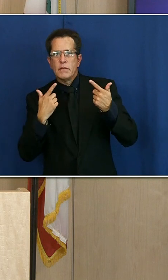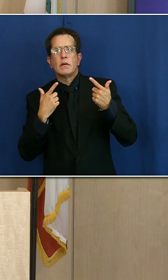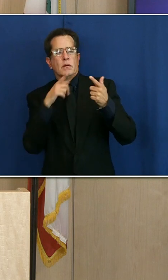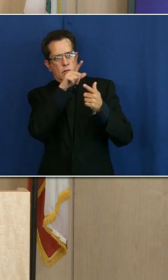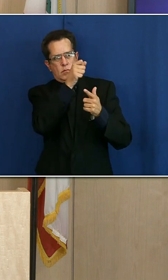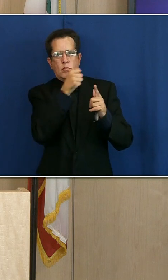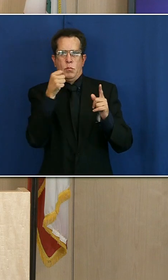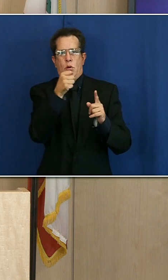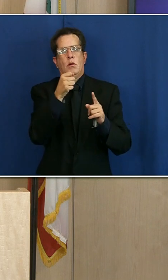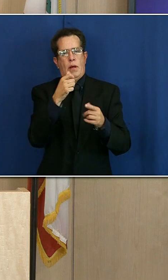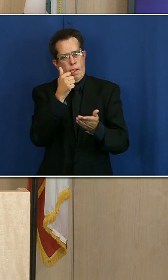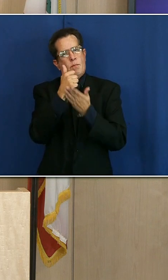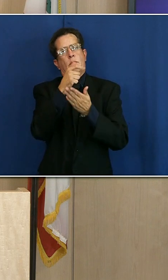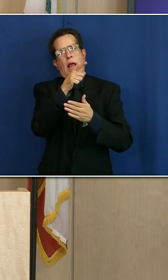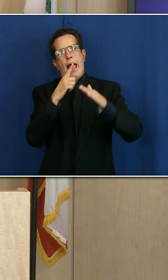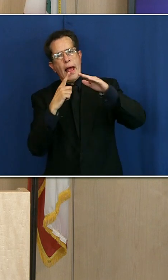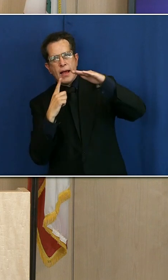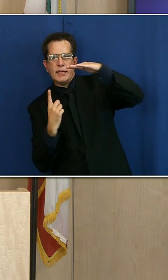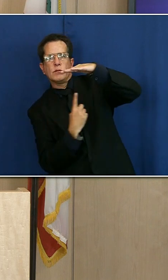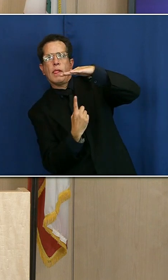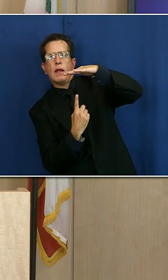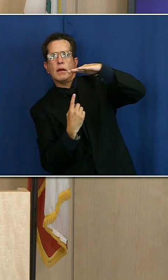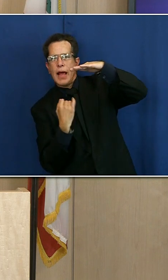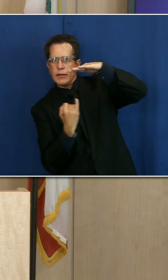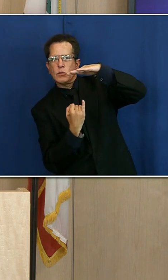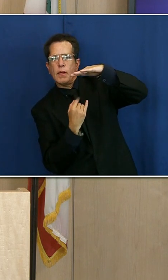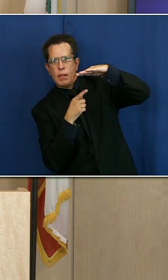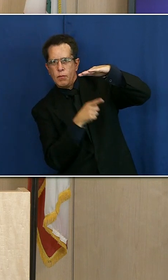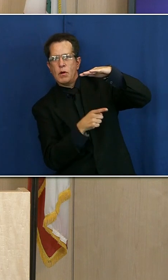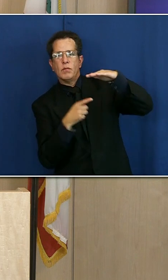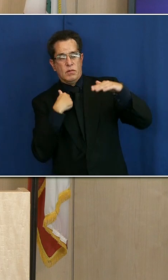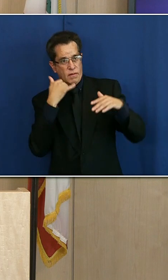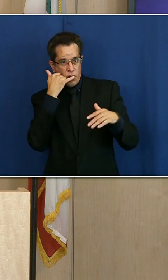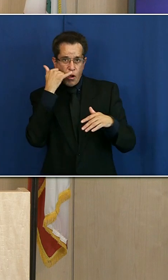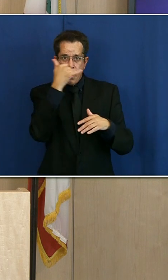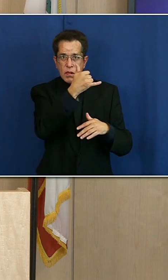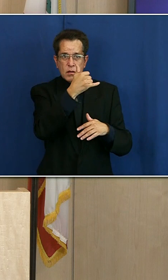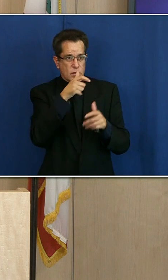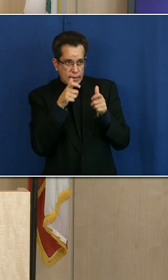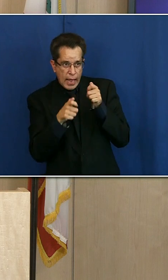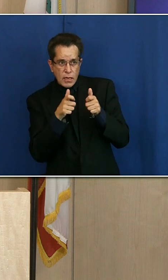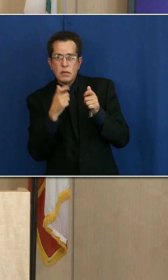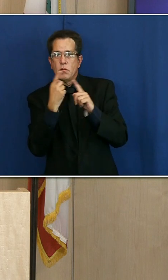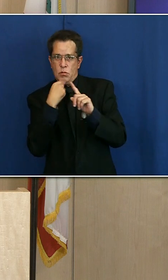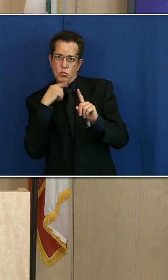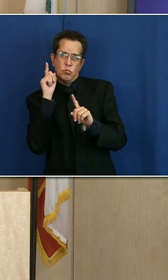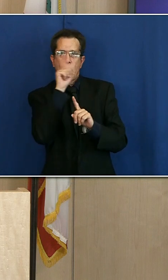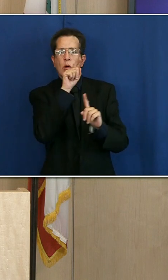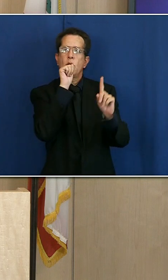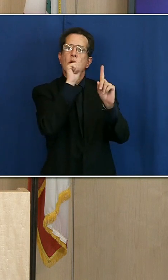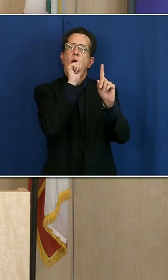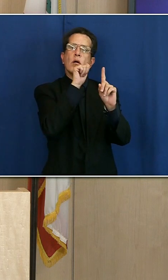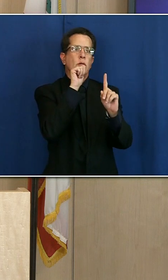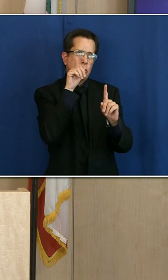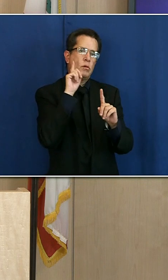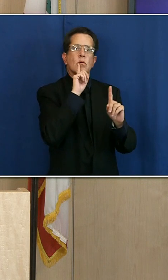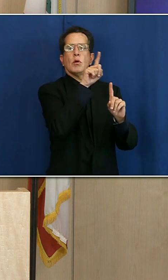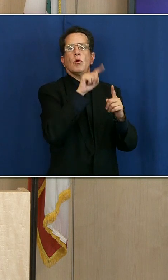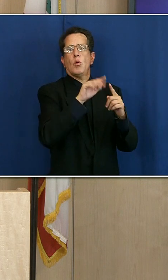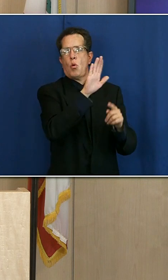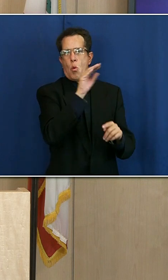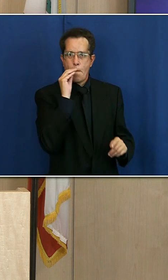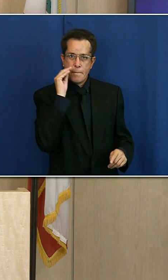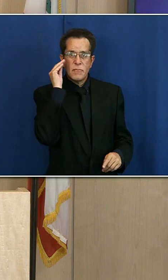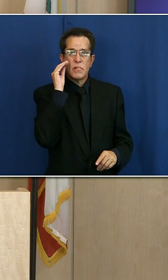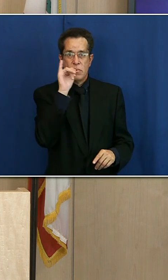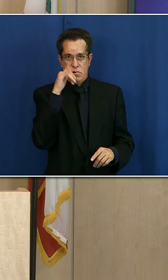appropriate isolation location. That includes phone calls, texts, knocking on doors, so we do spend a lot of dedicated time once we are aware